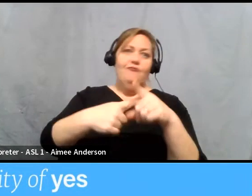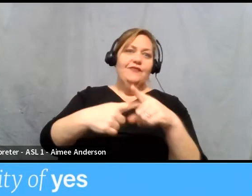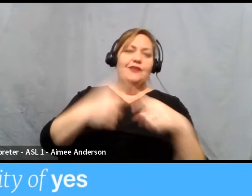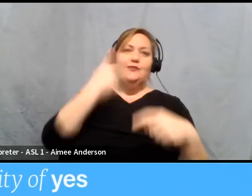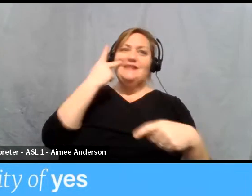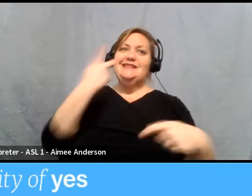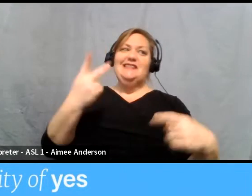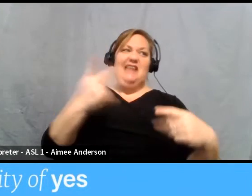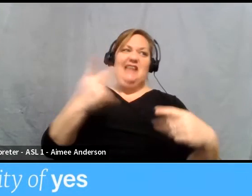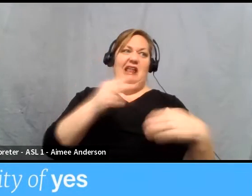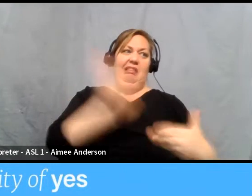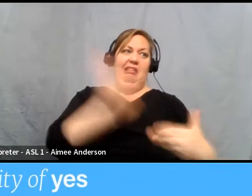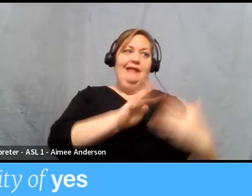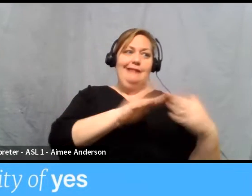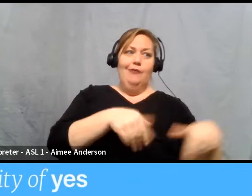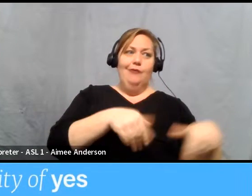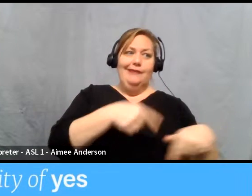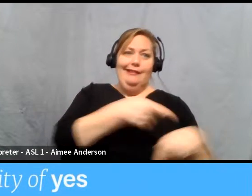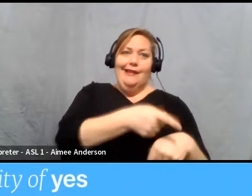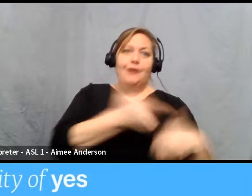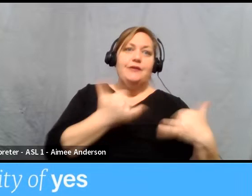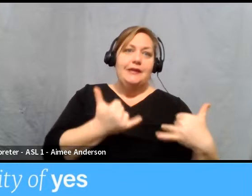housing than would make sense in those areas.